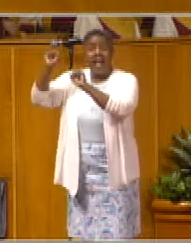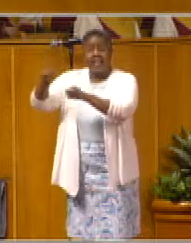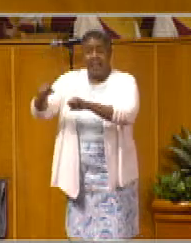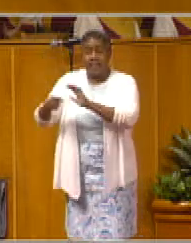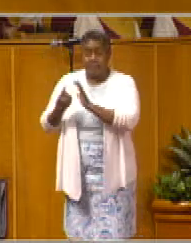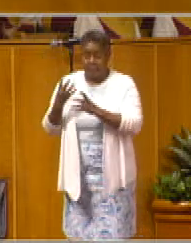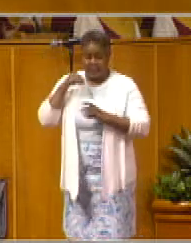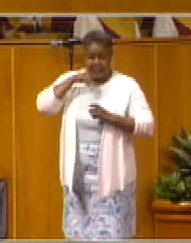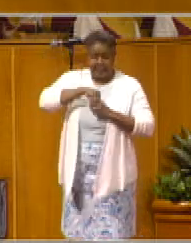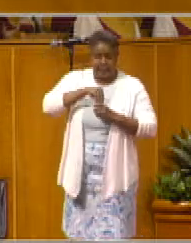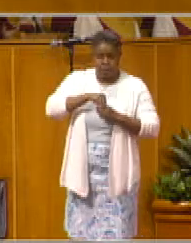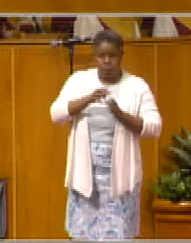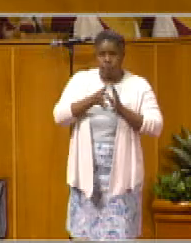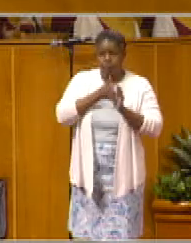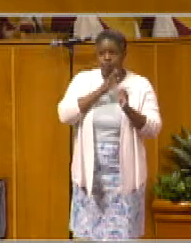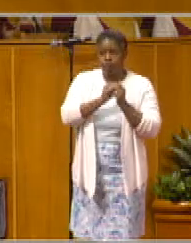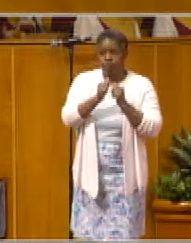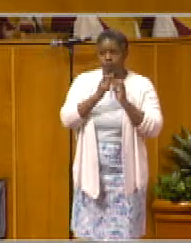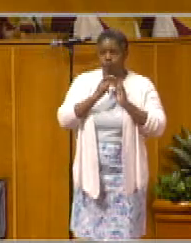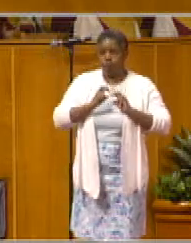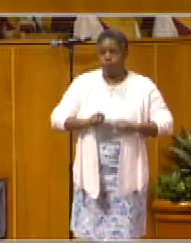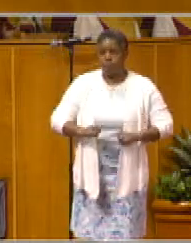cause internal destruction.